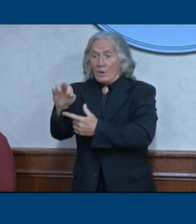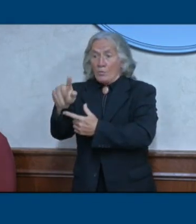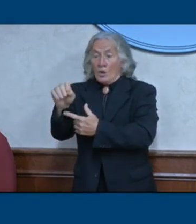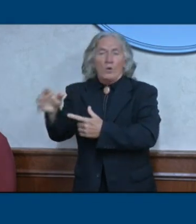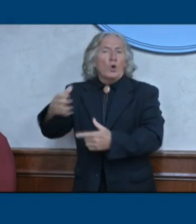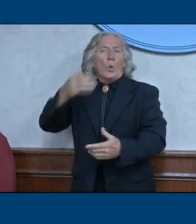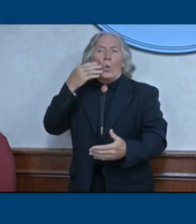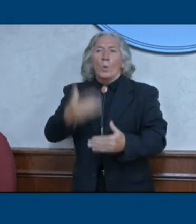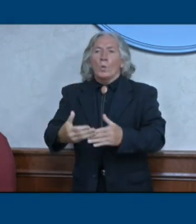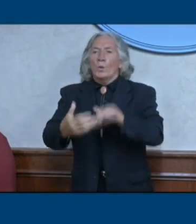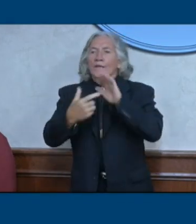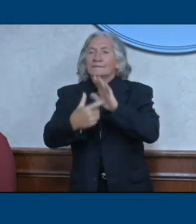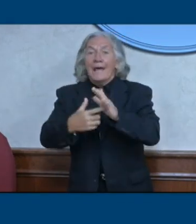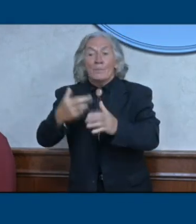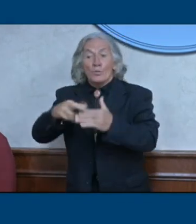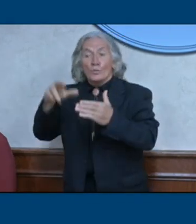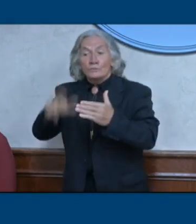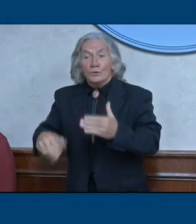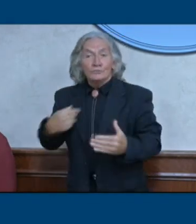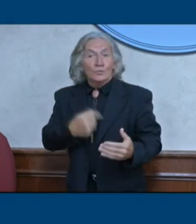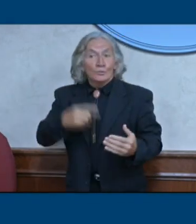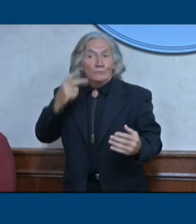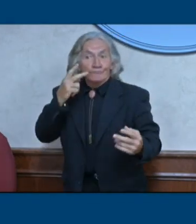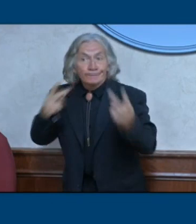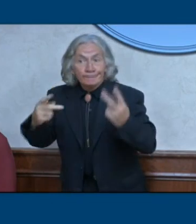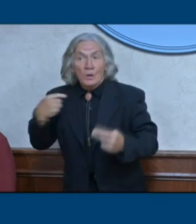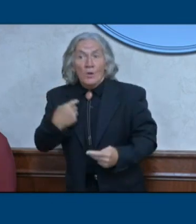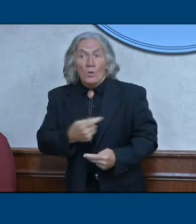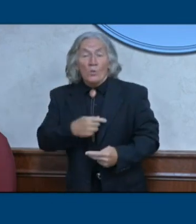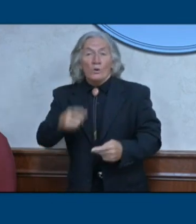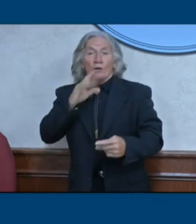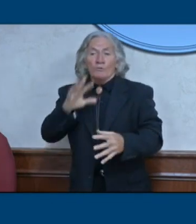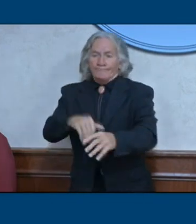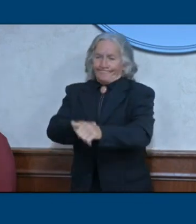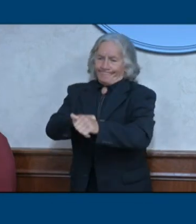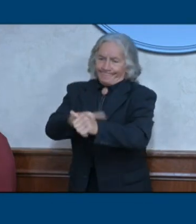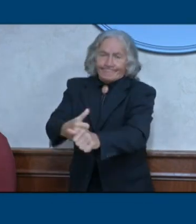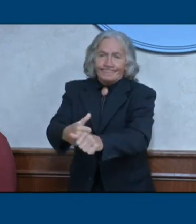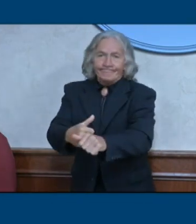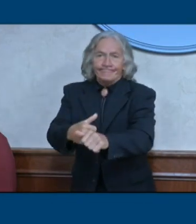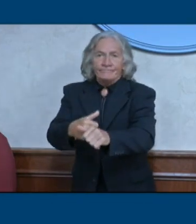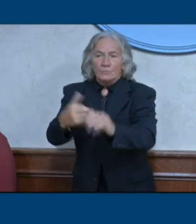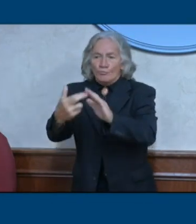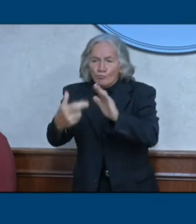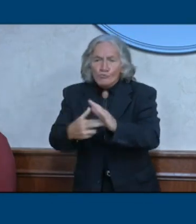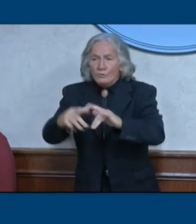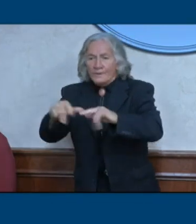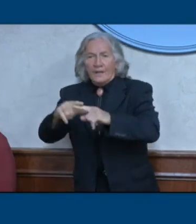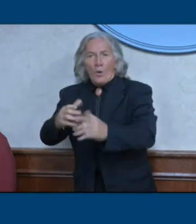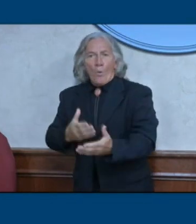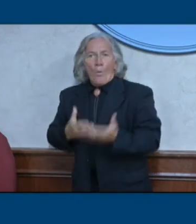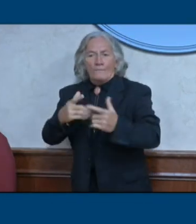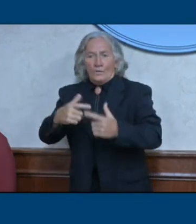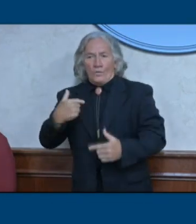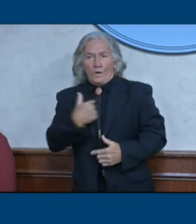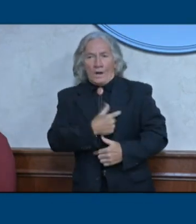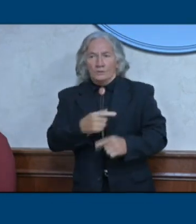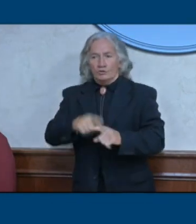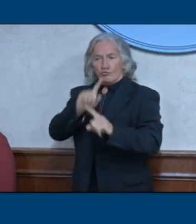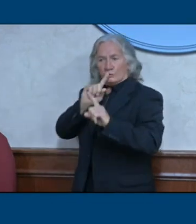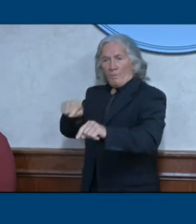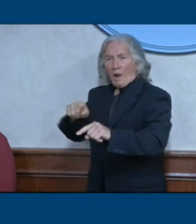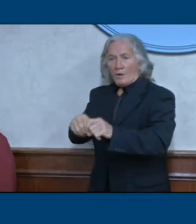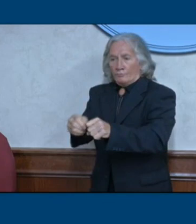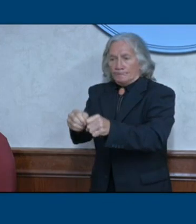example of the results that we see when we deploy the strategies we have available to us to respond to outbreaks